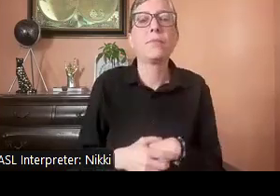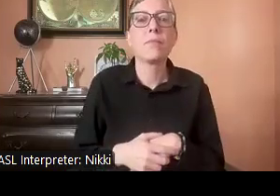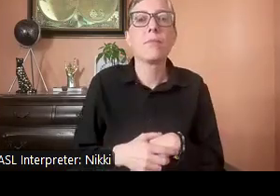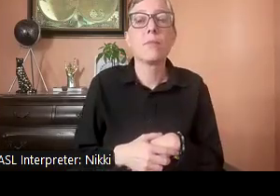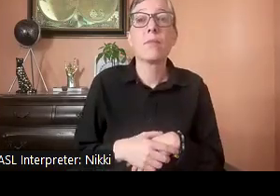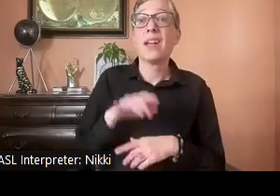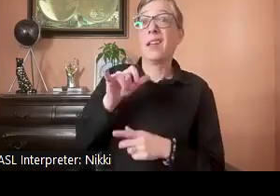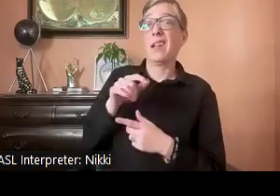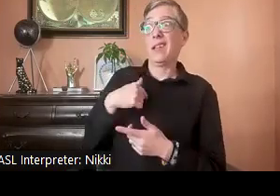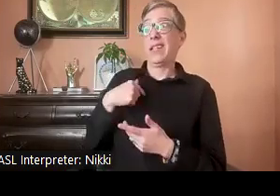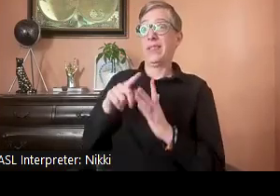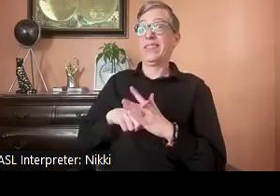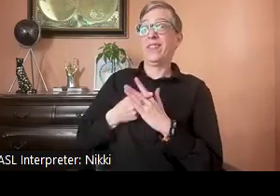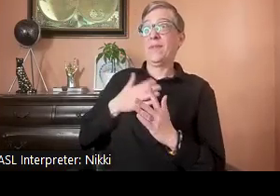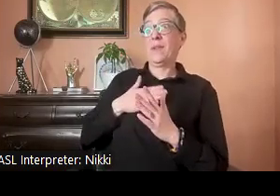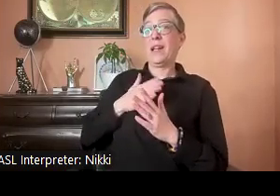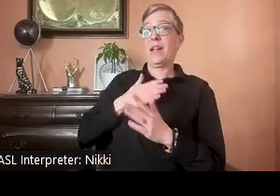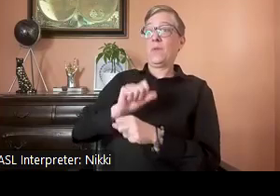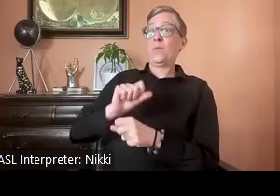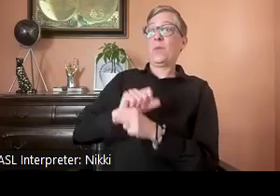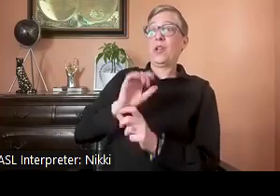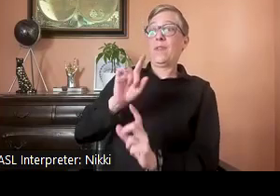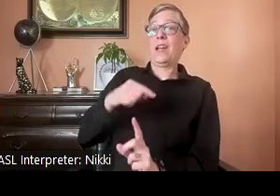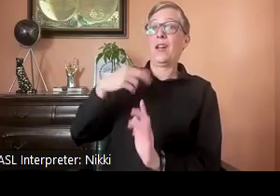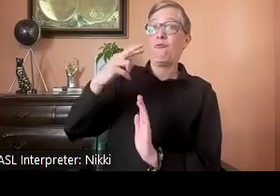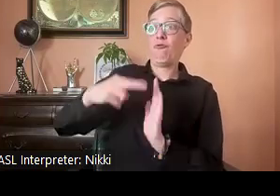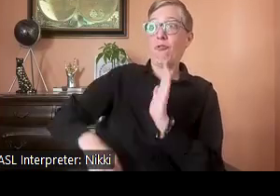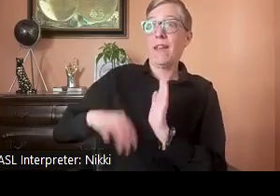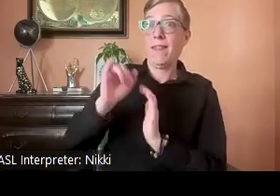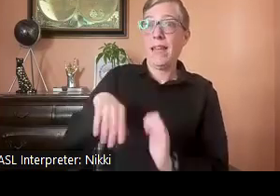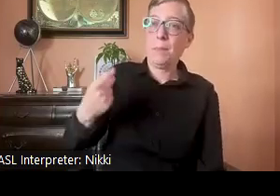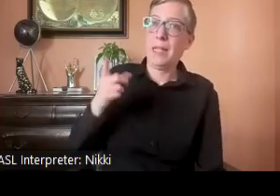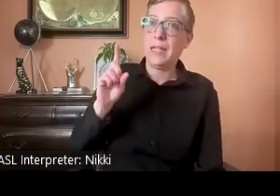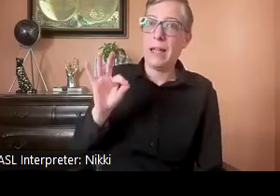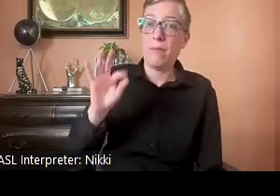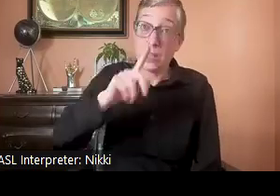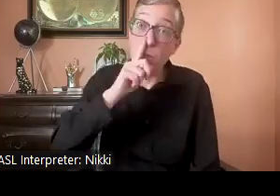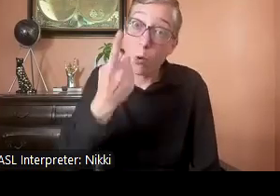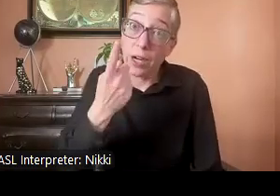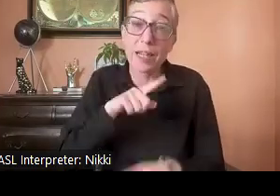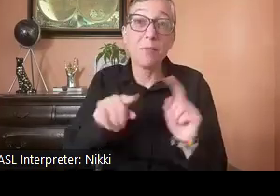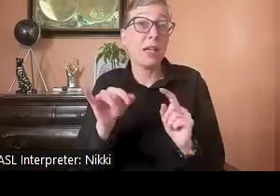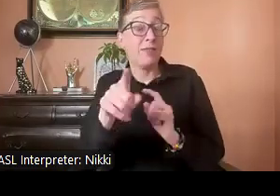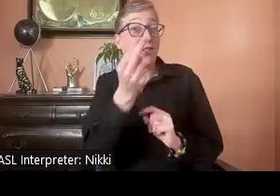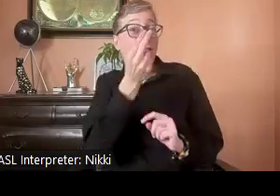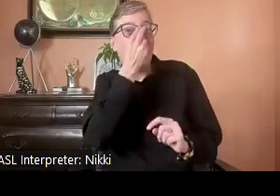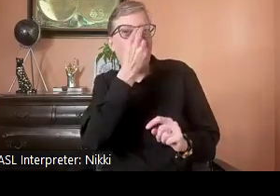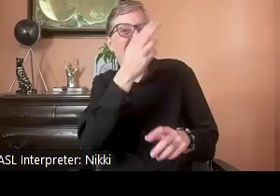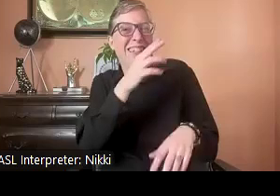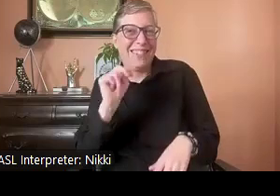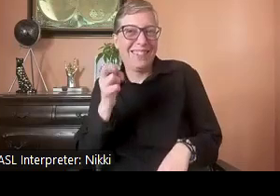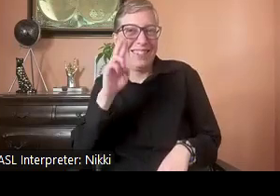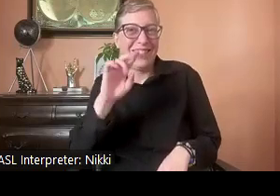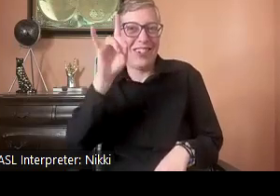to kind of read through that PDF. It's a very boring PDF, but if you're nerdy enough, you're going to get through it.